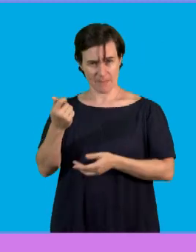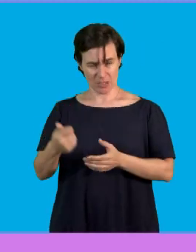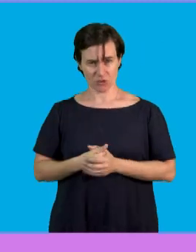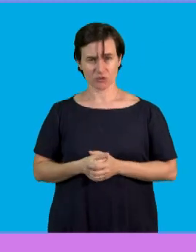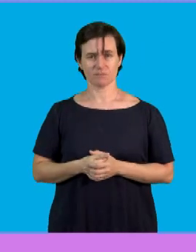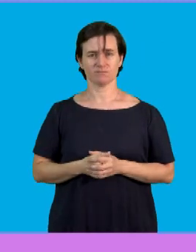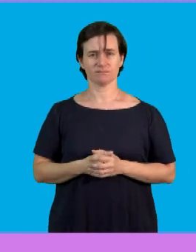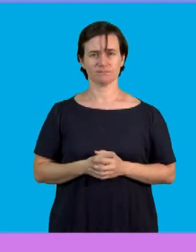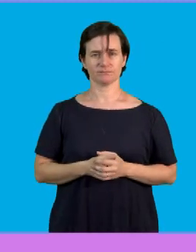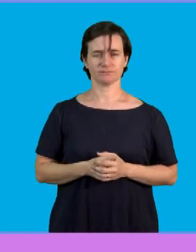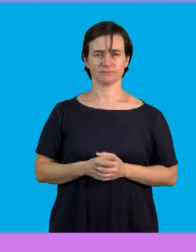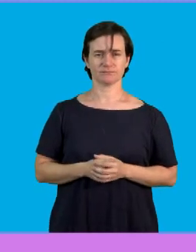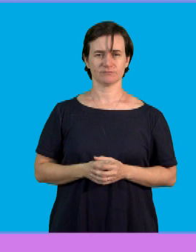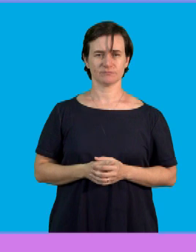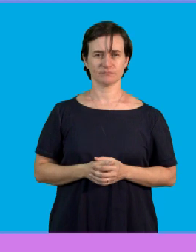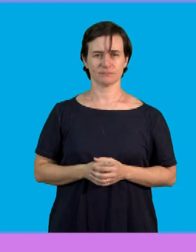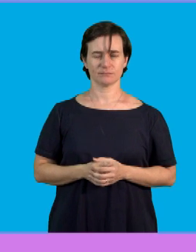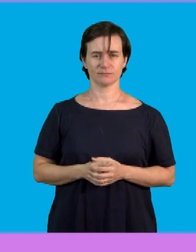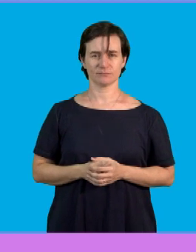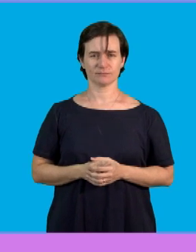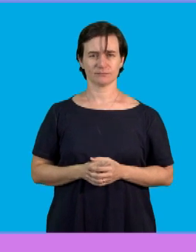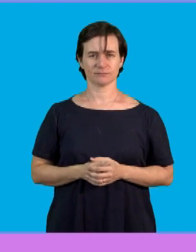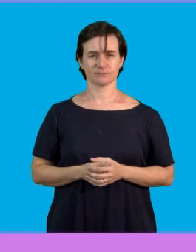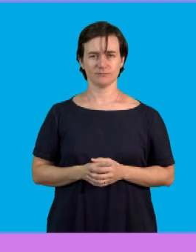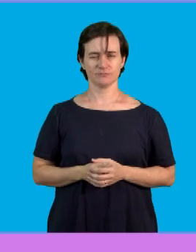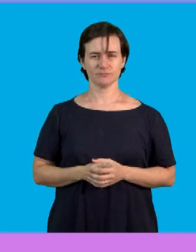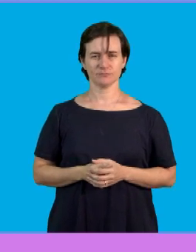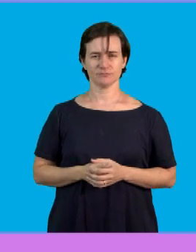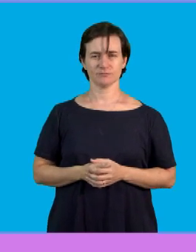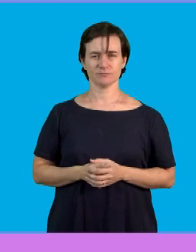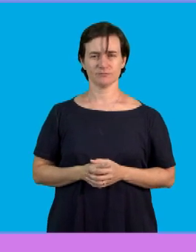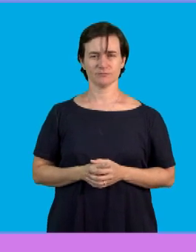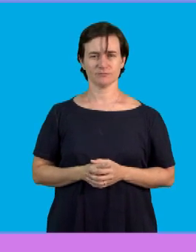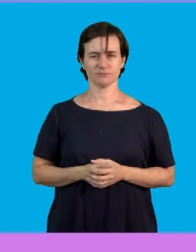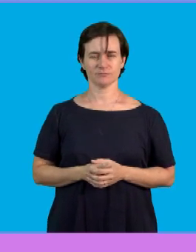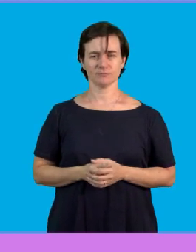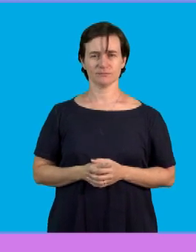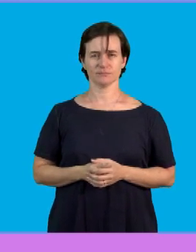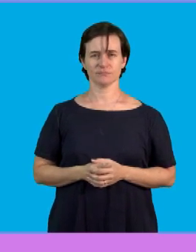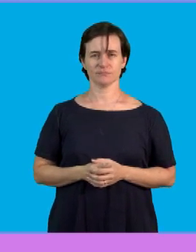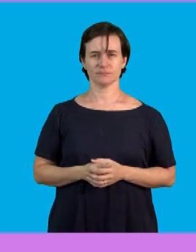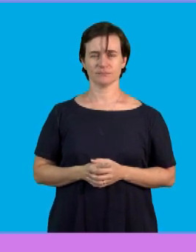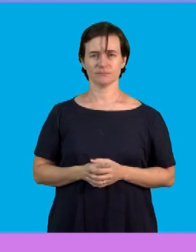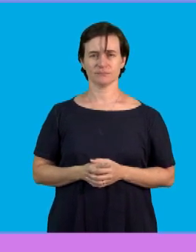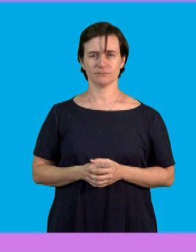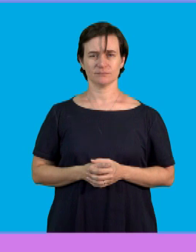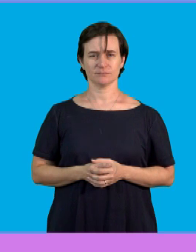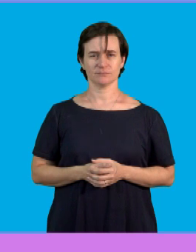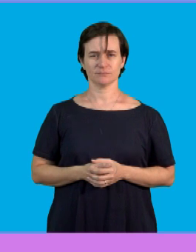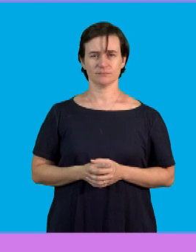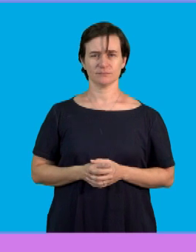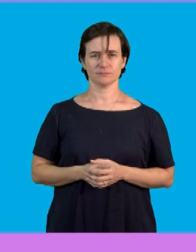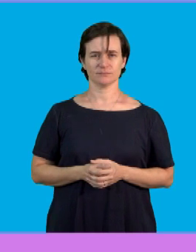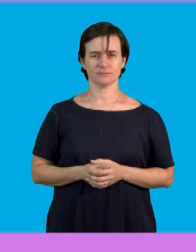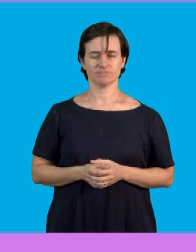was taken out, the value that appears with a negative. So now we are going to have those